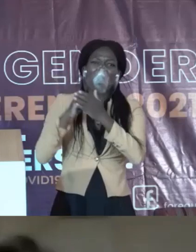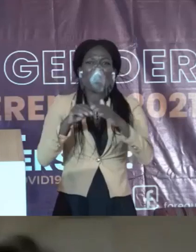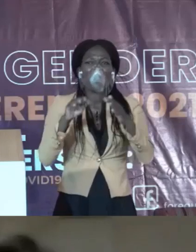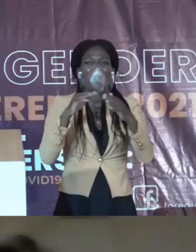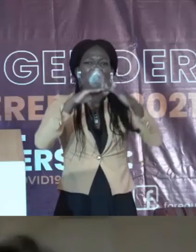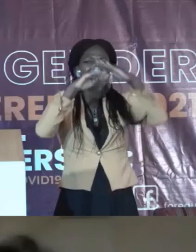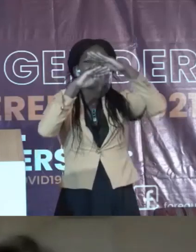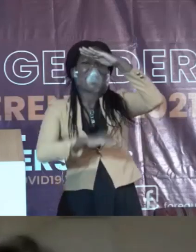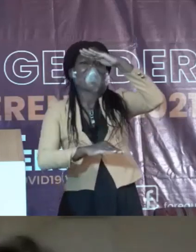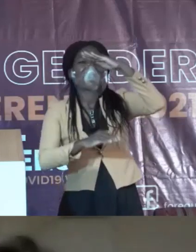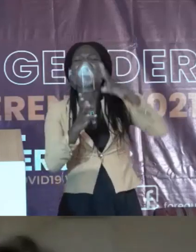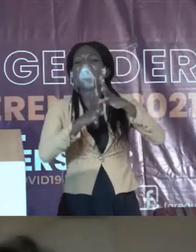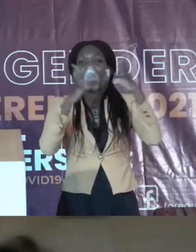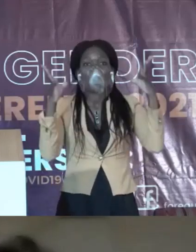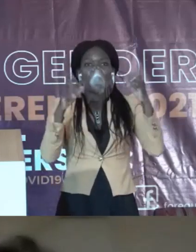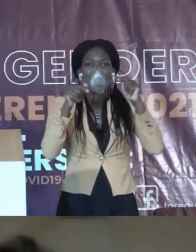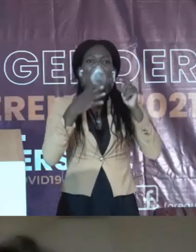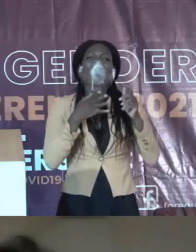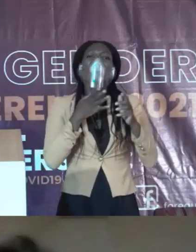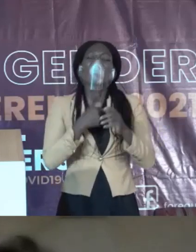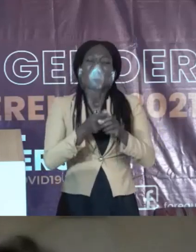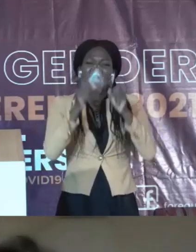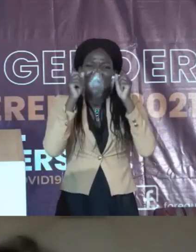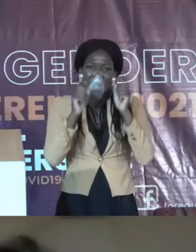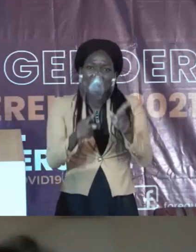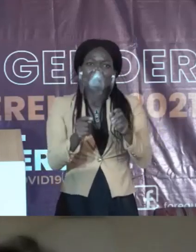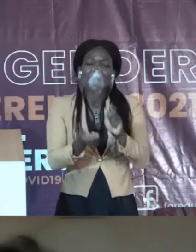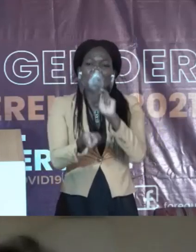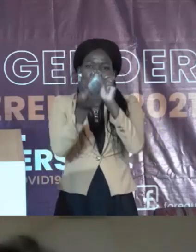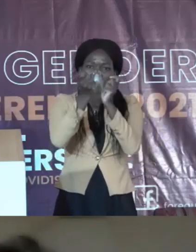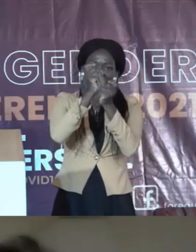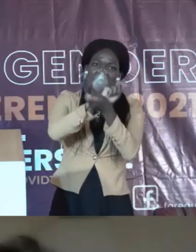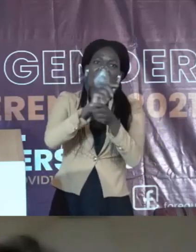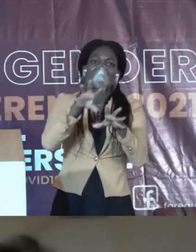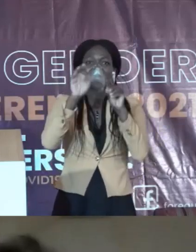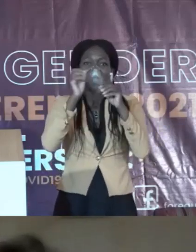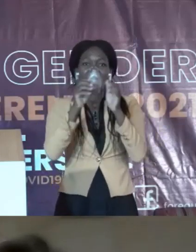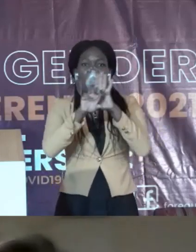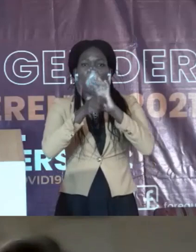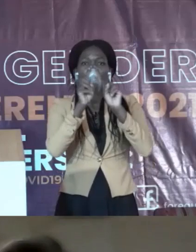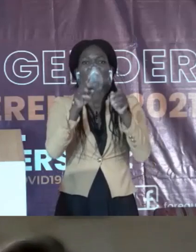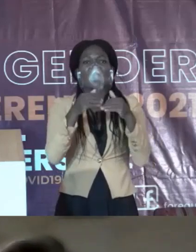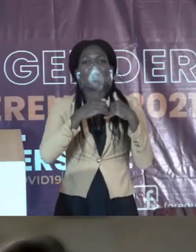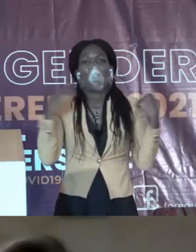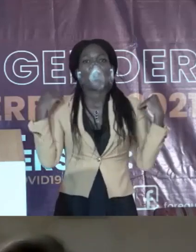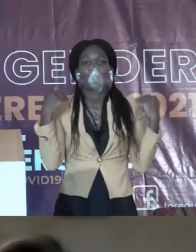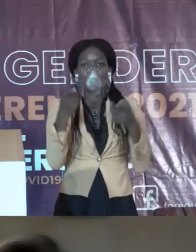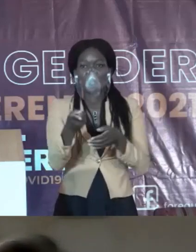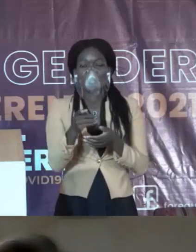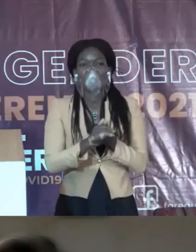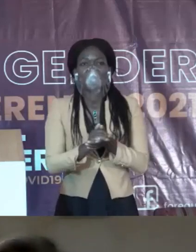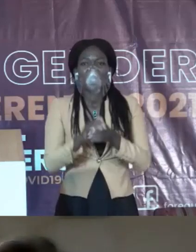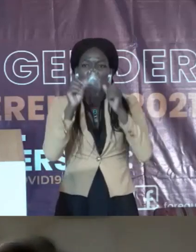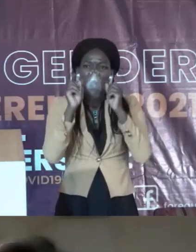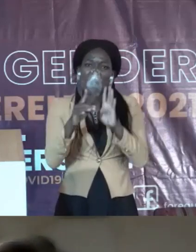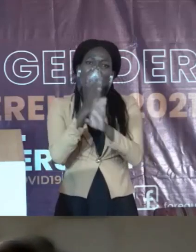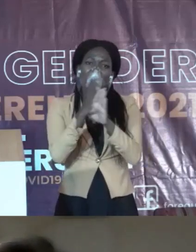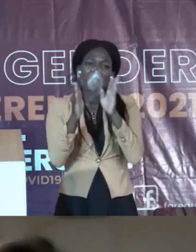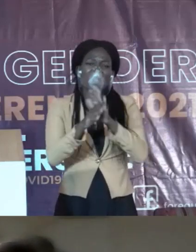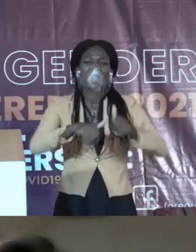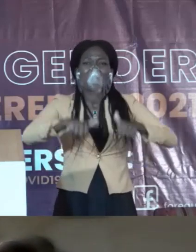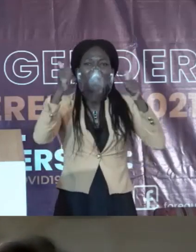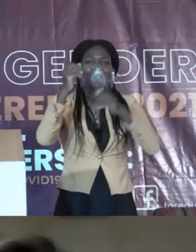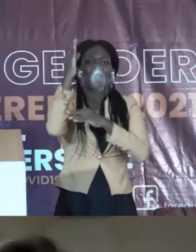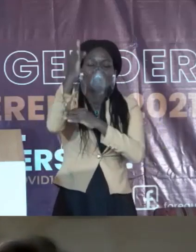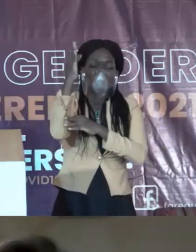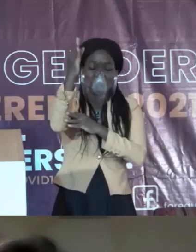lines. So let's take COVID-19 as an opportunity to build the best of our future. Because